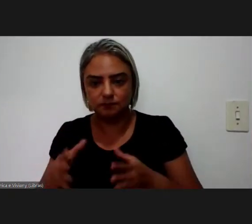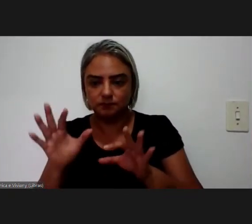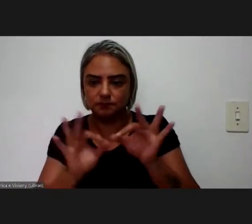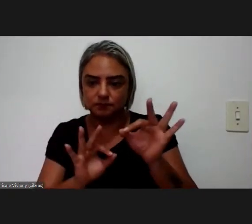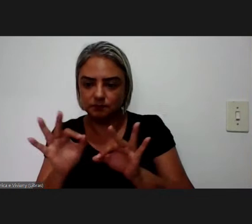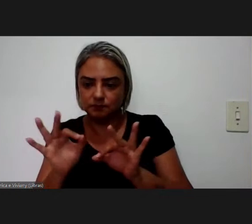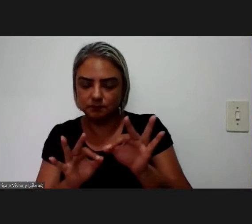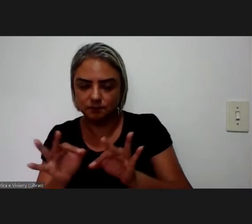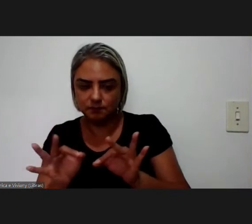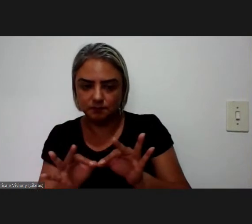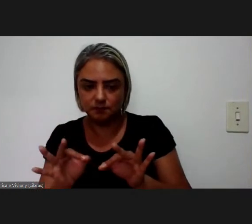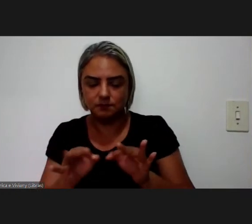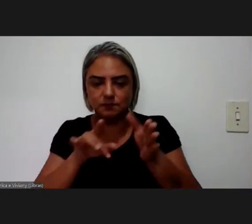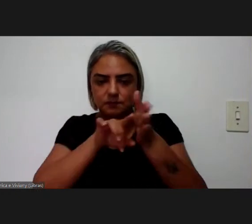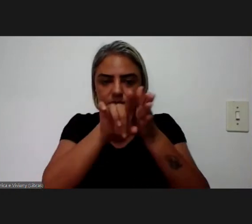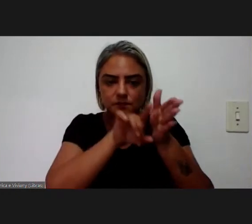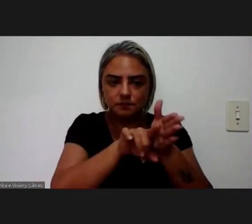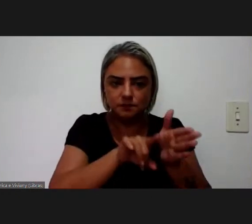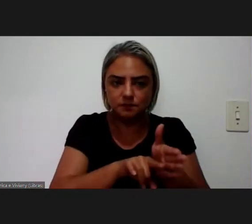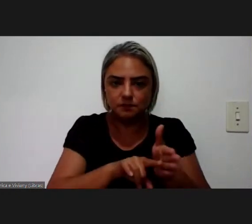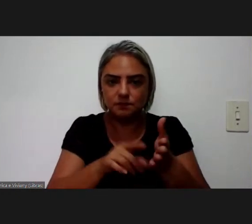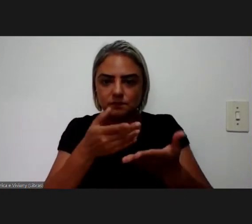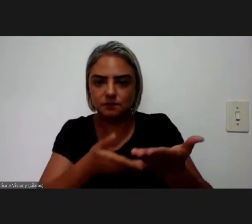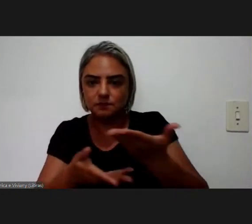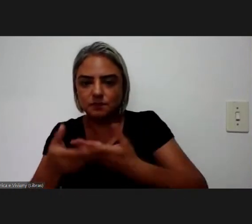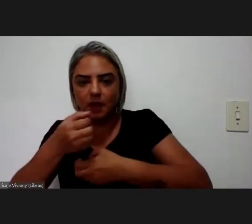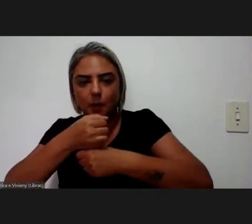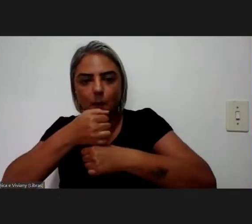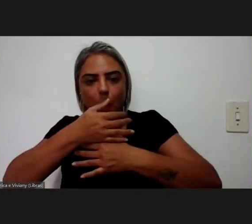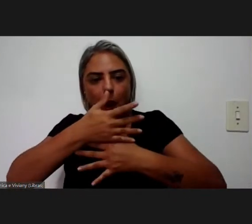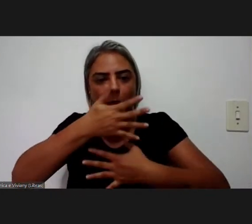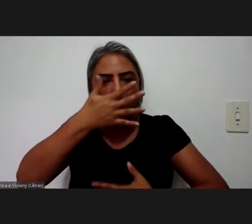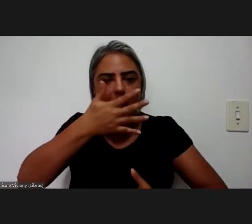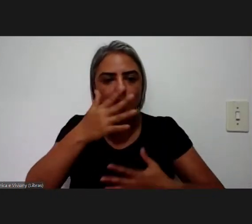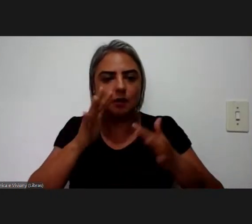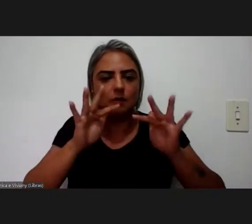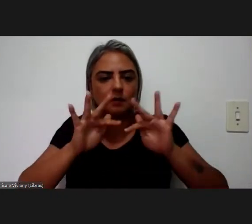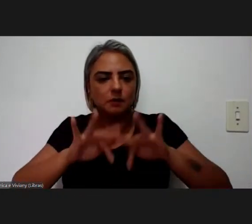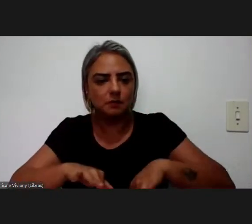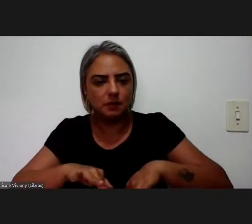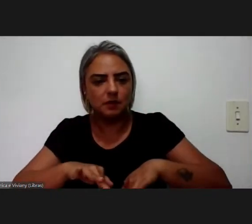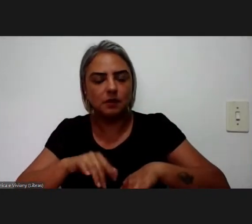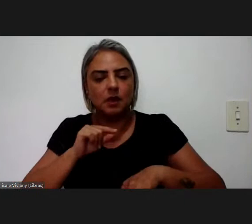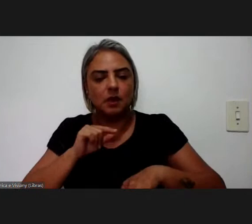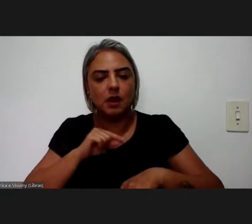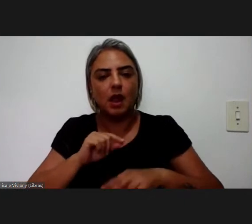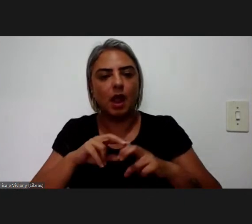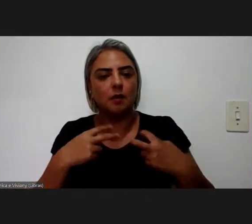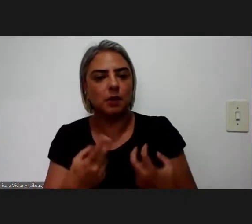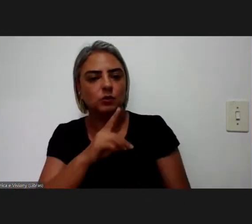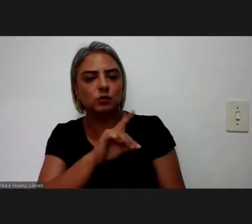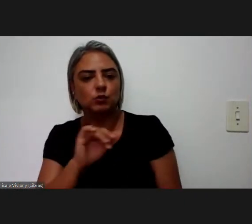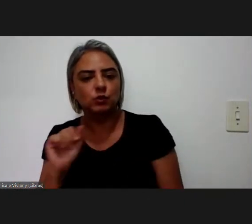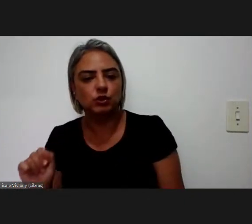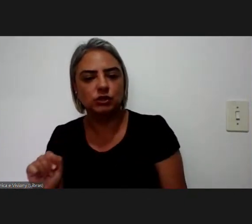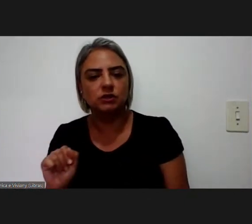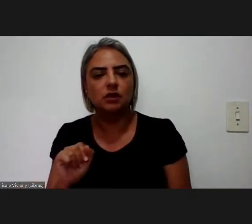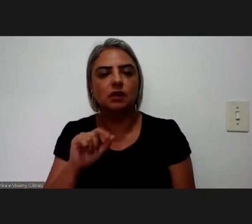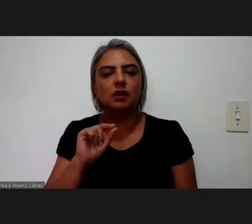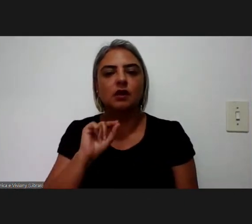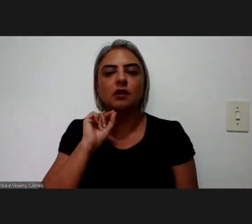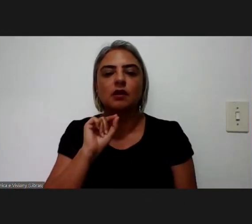enrichment. We were organized the question, their interactions to